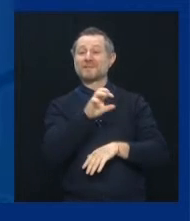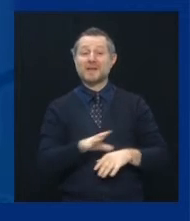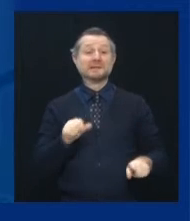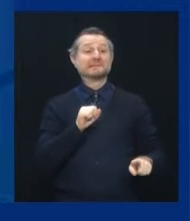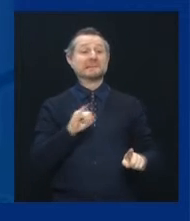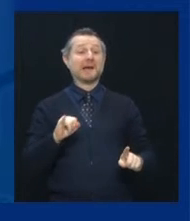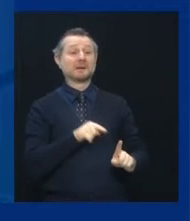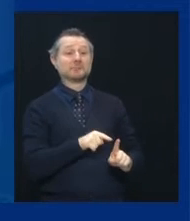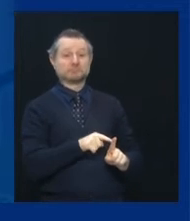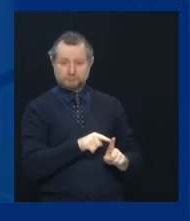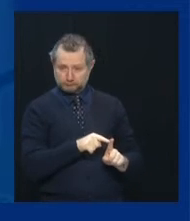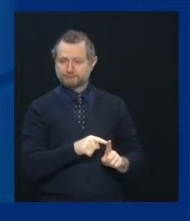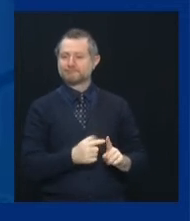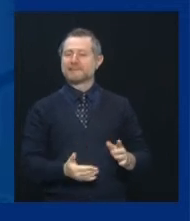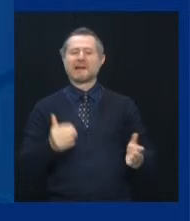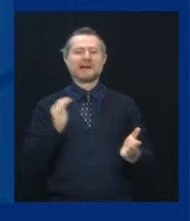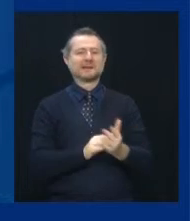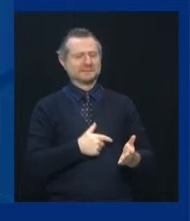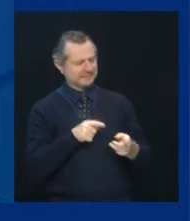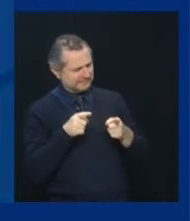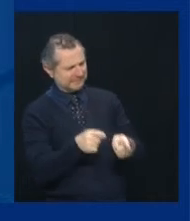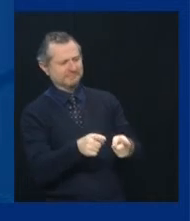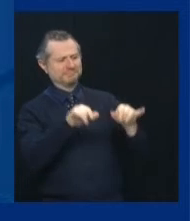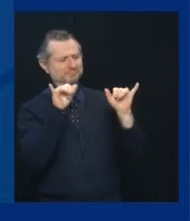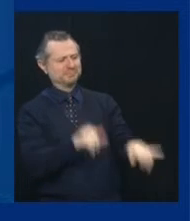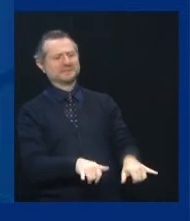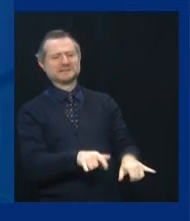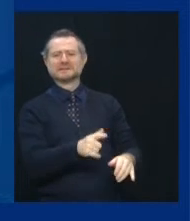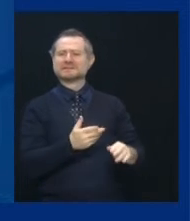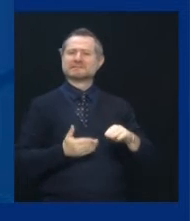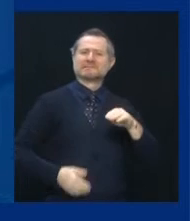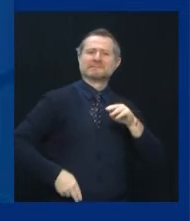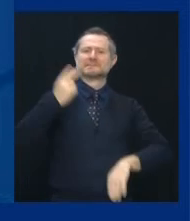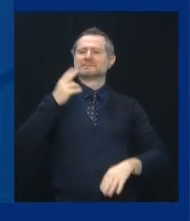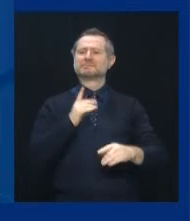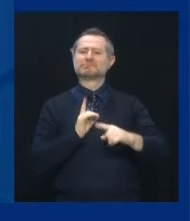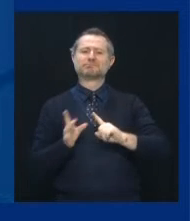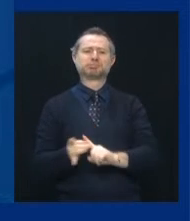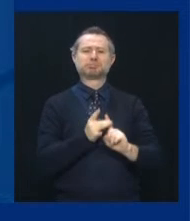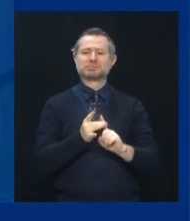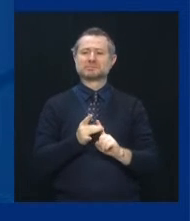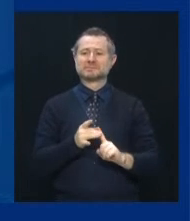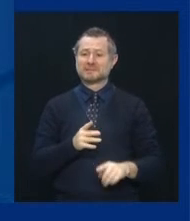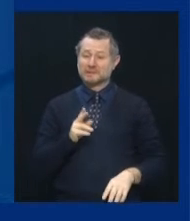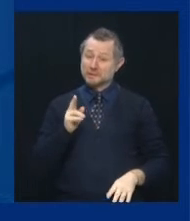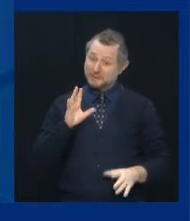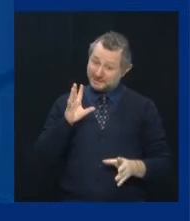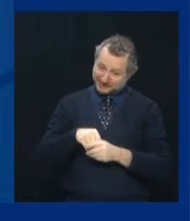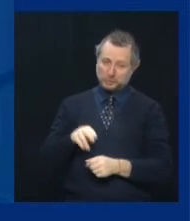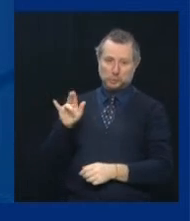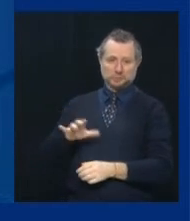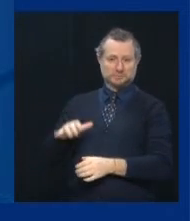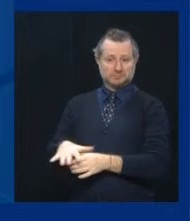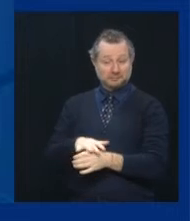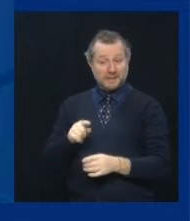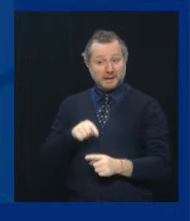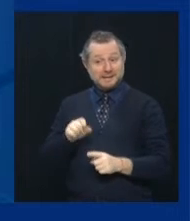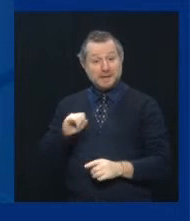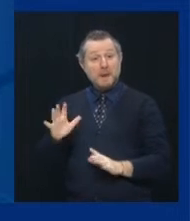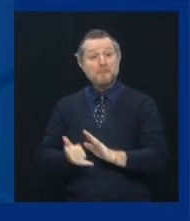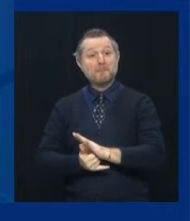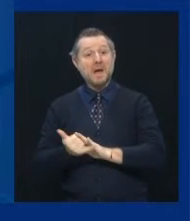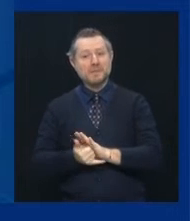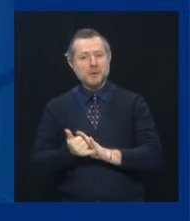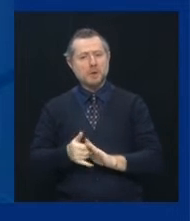again, has the highest infection rate in New York City. Manhattan, still at 3.9%.